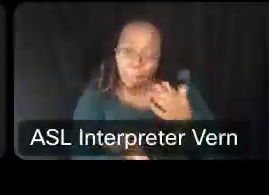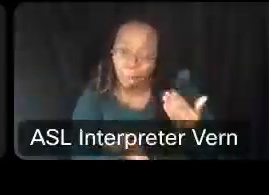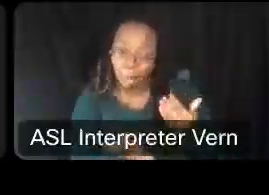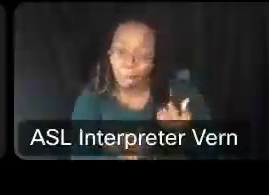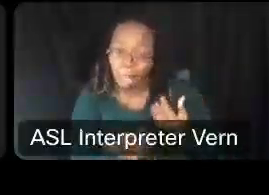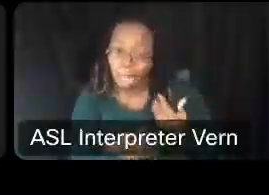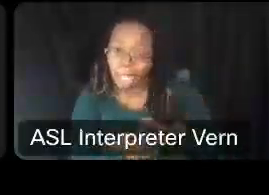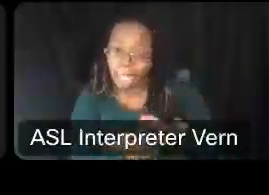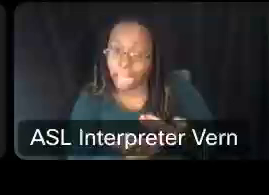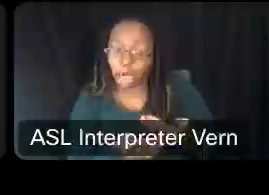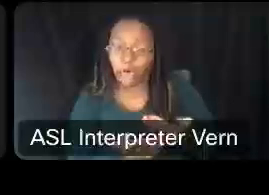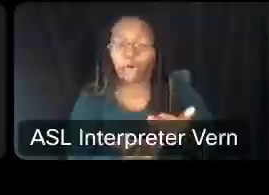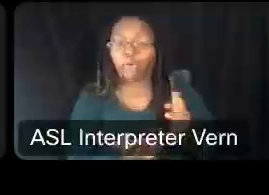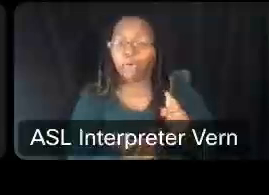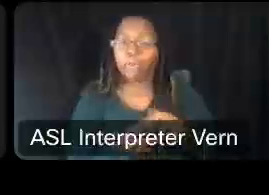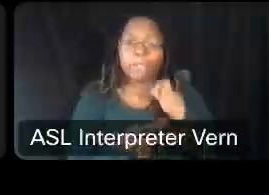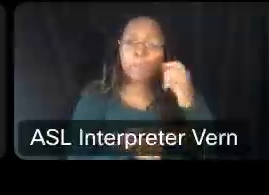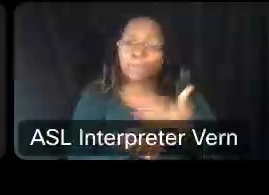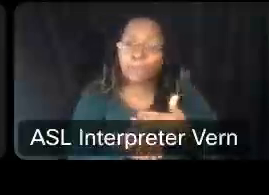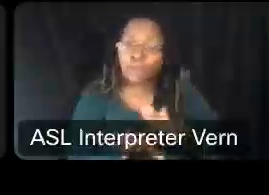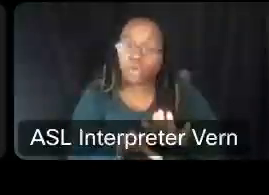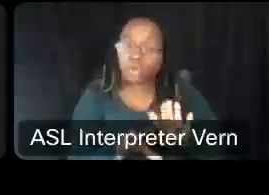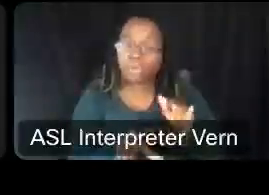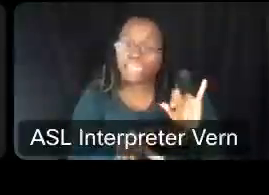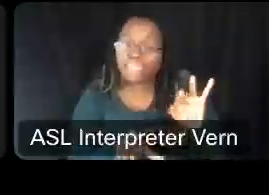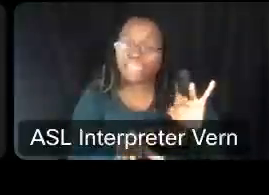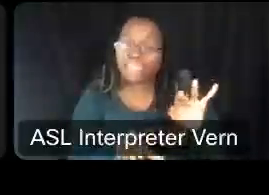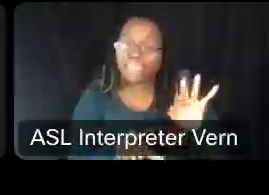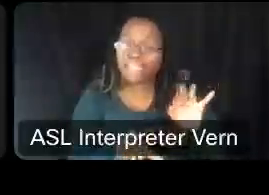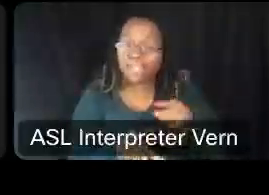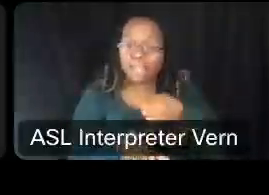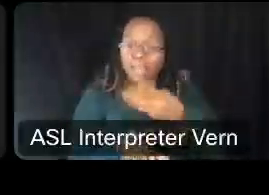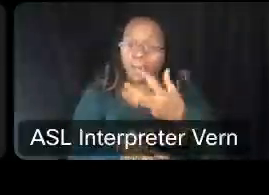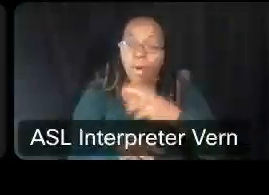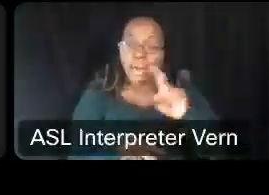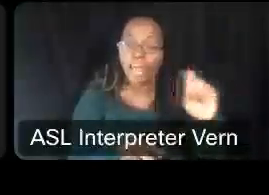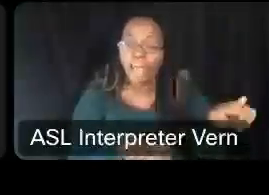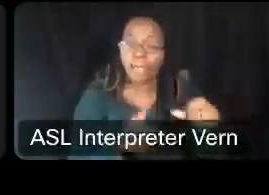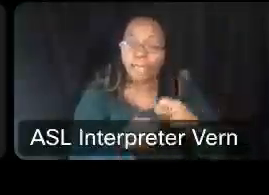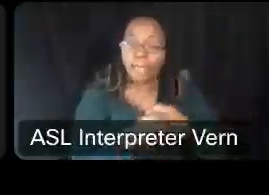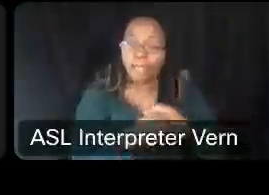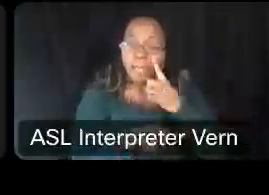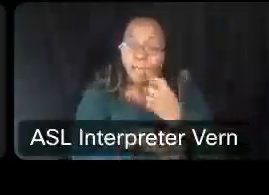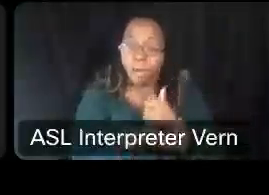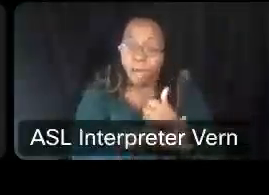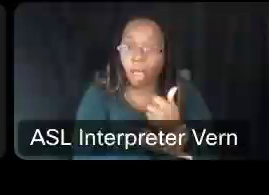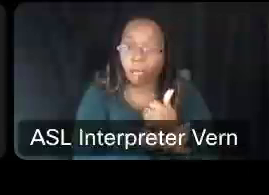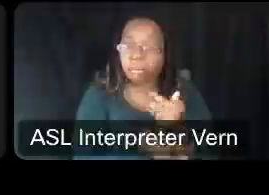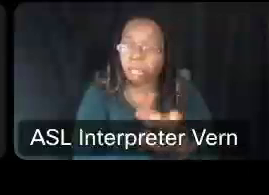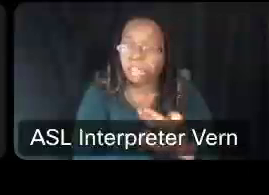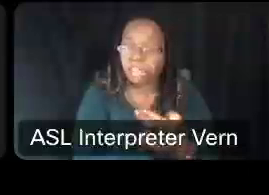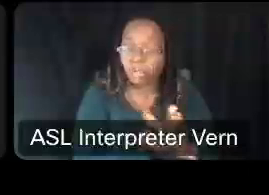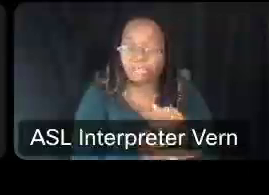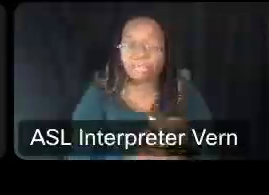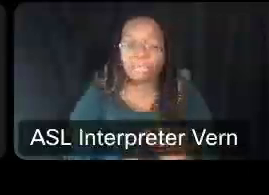but to not interfere, just in case somebody in the room wants to ask an advocate for help. And so while survivors are